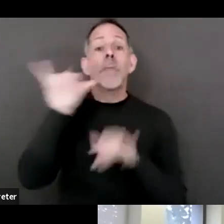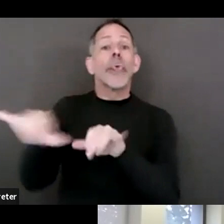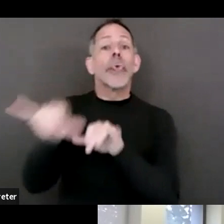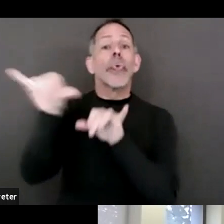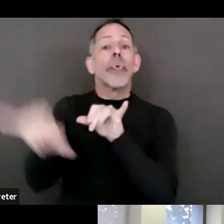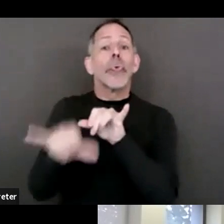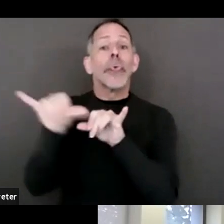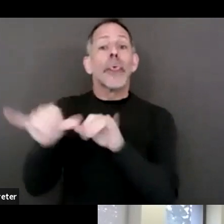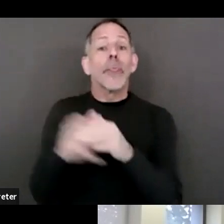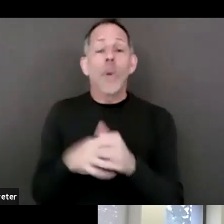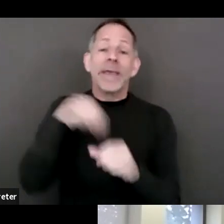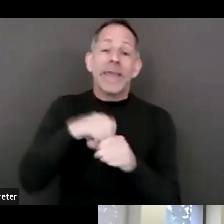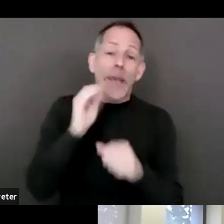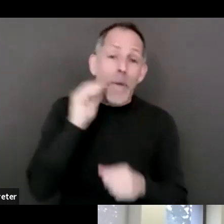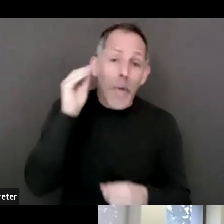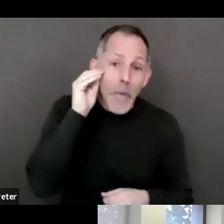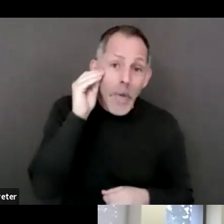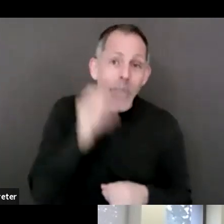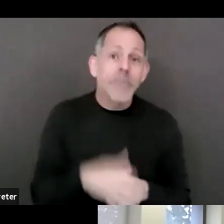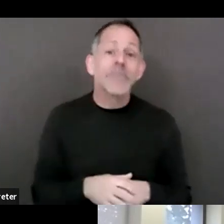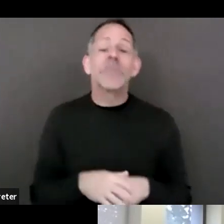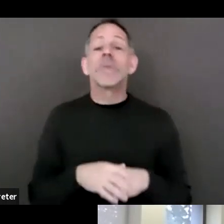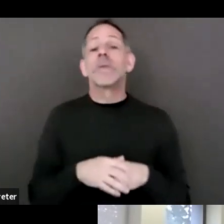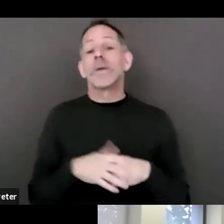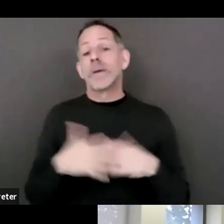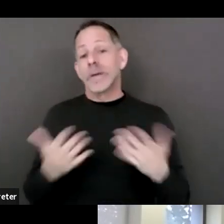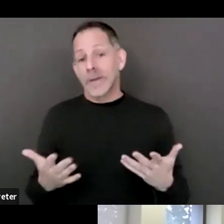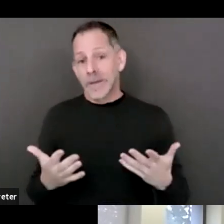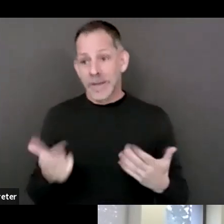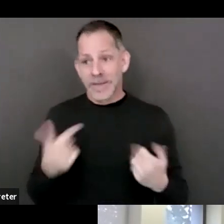used a variety of all three of the different